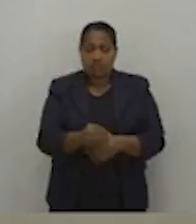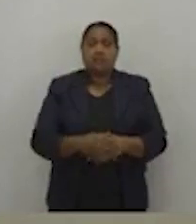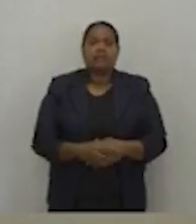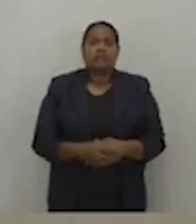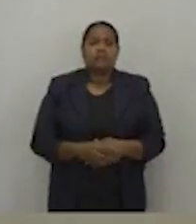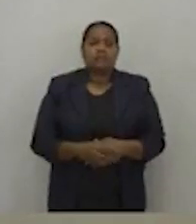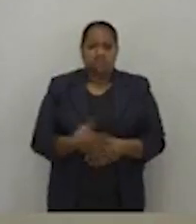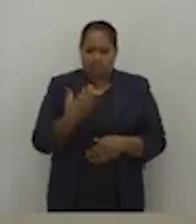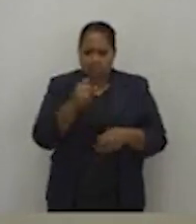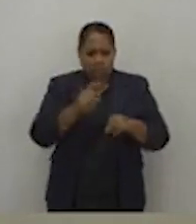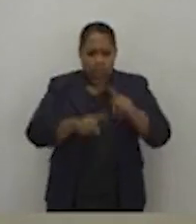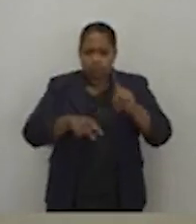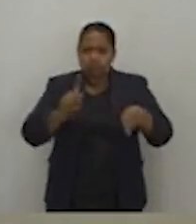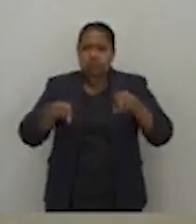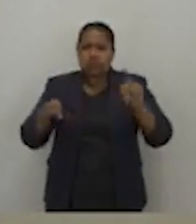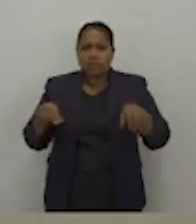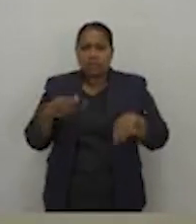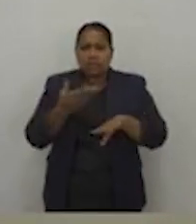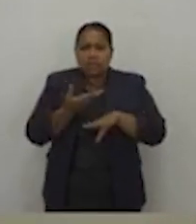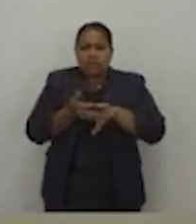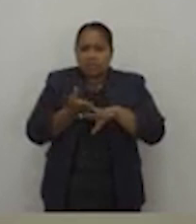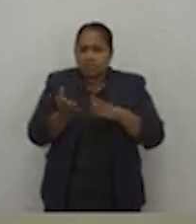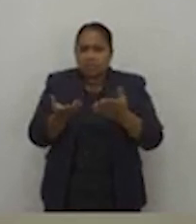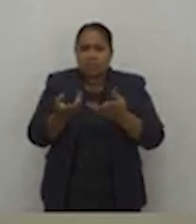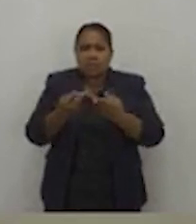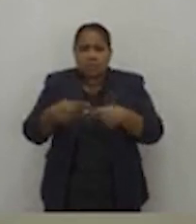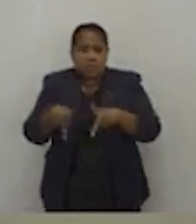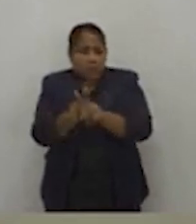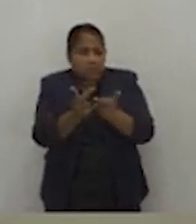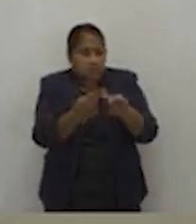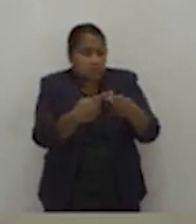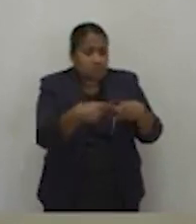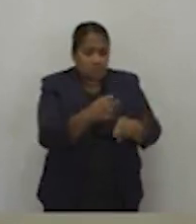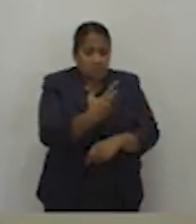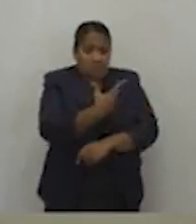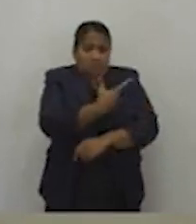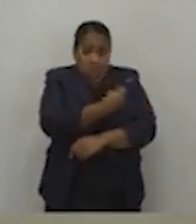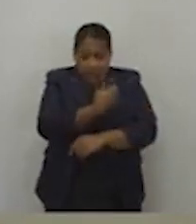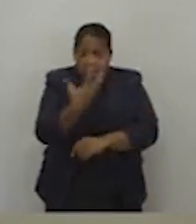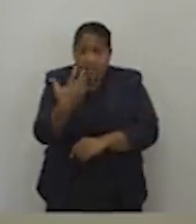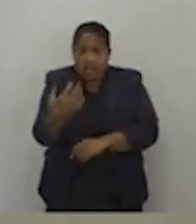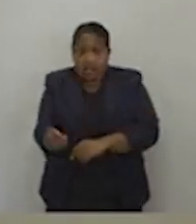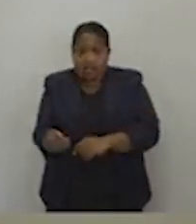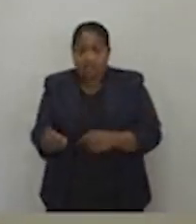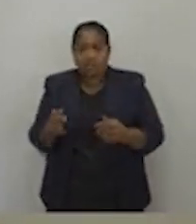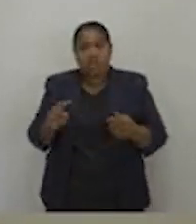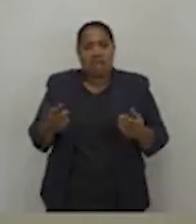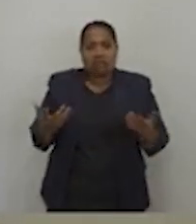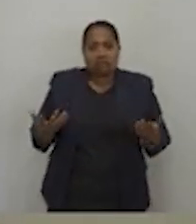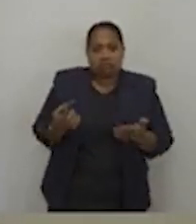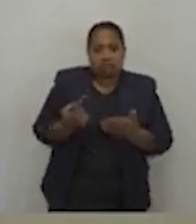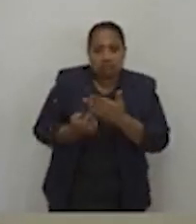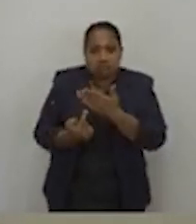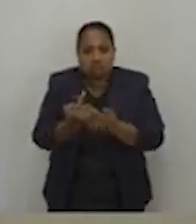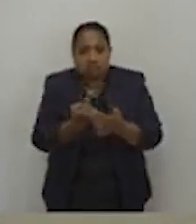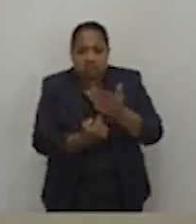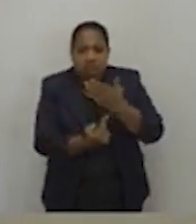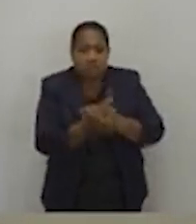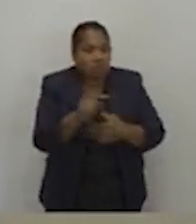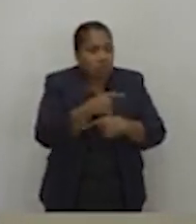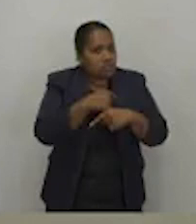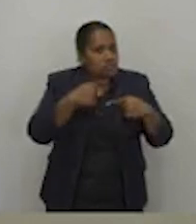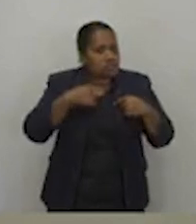surges, even in places that are highly vaccinated. We must, at all costs, be